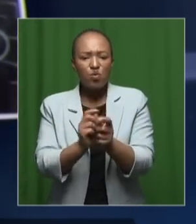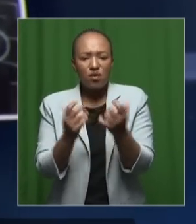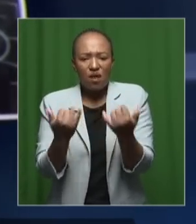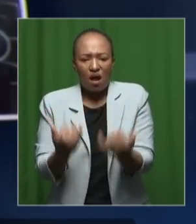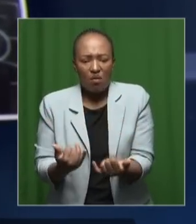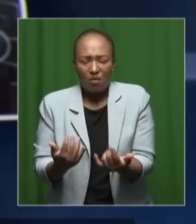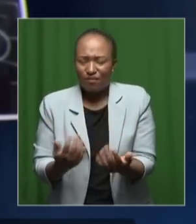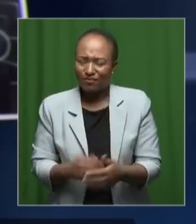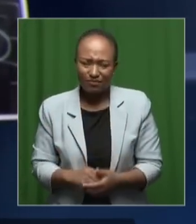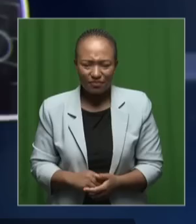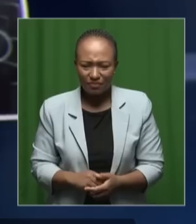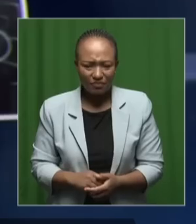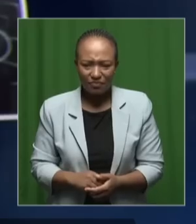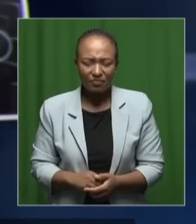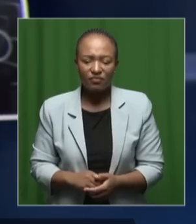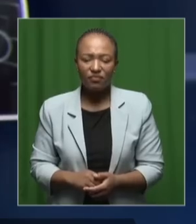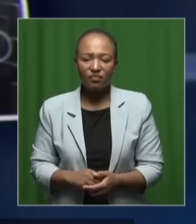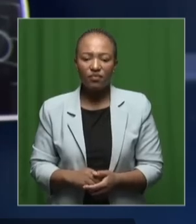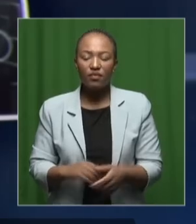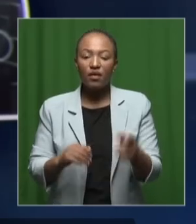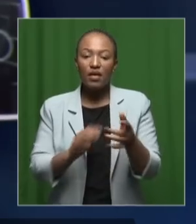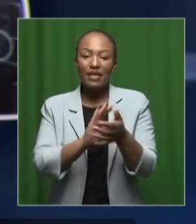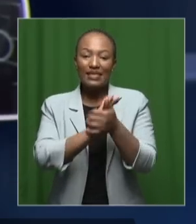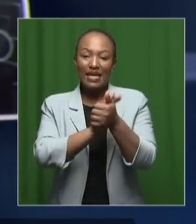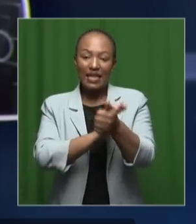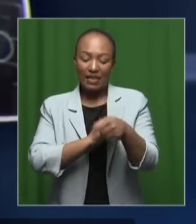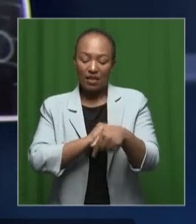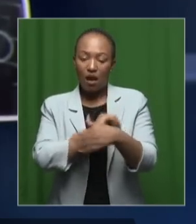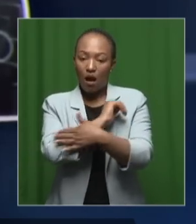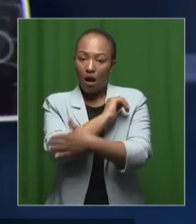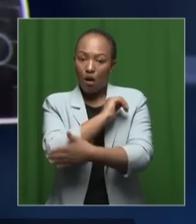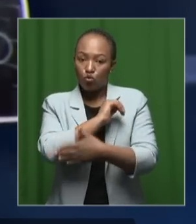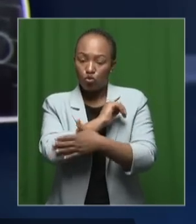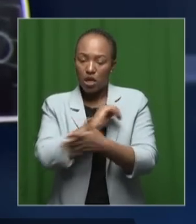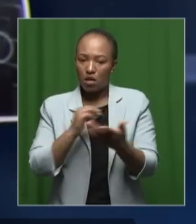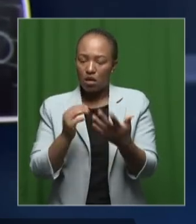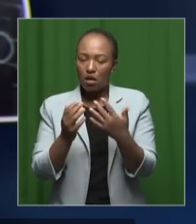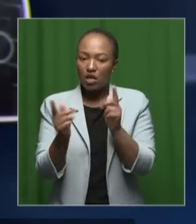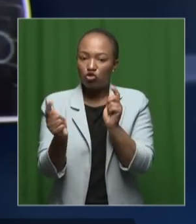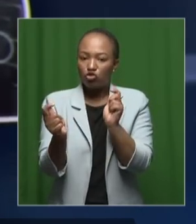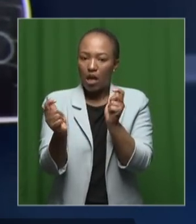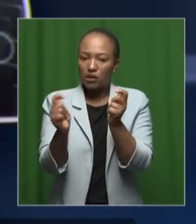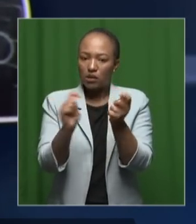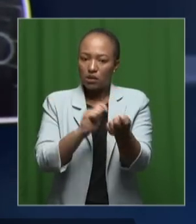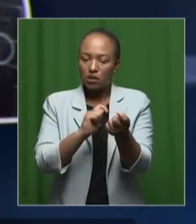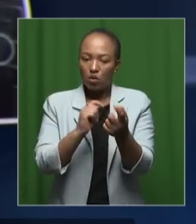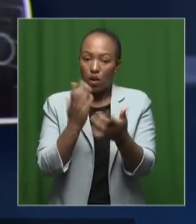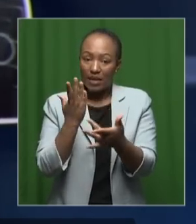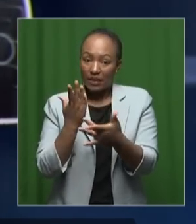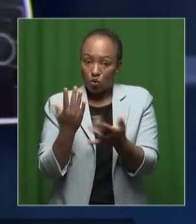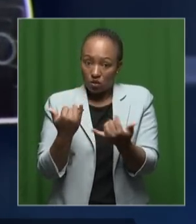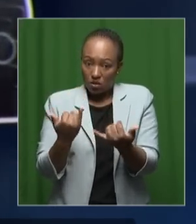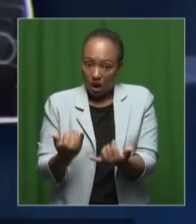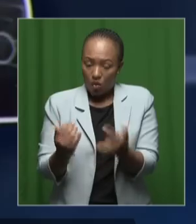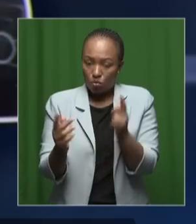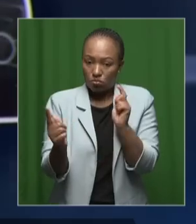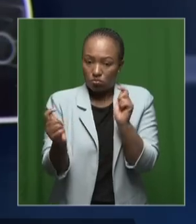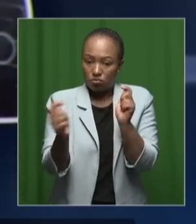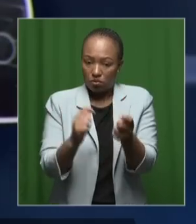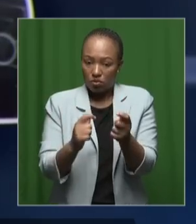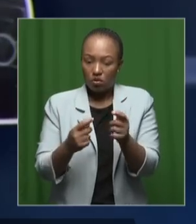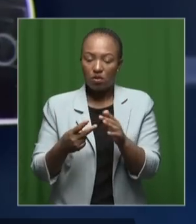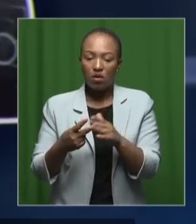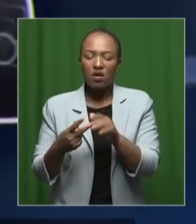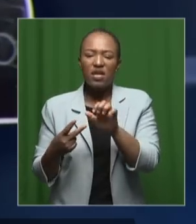Because the thing is that, skills in our country, they change because technology is coming into the space now. With regards to